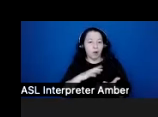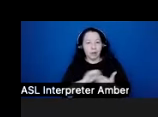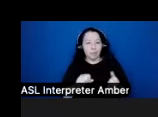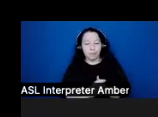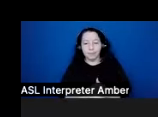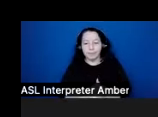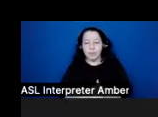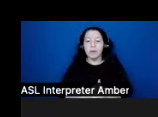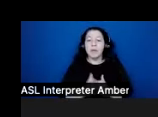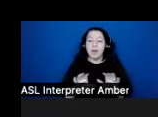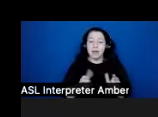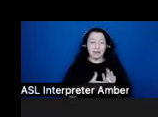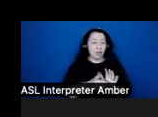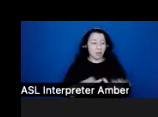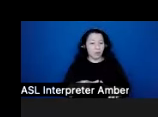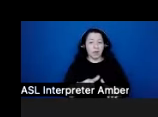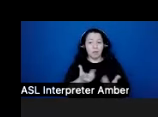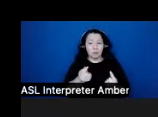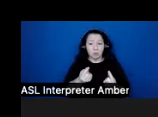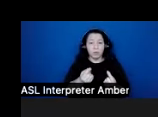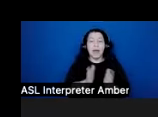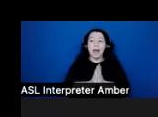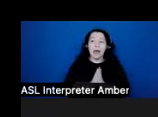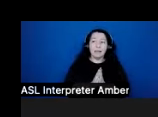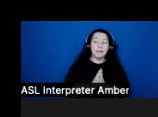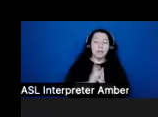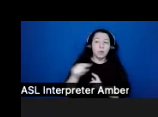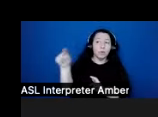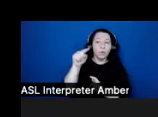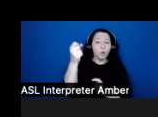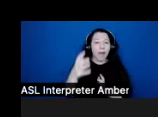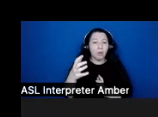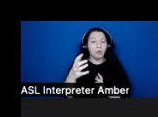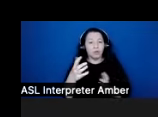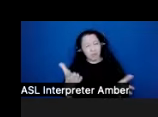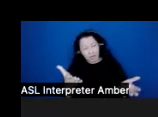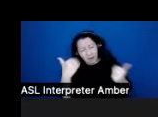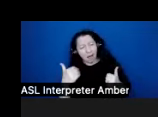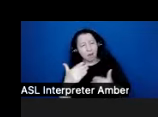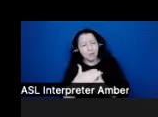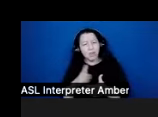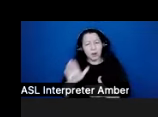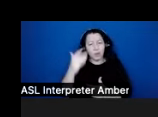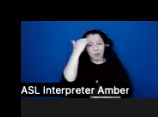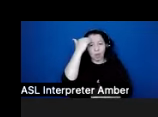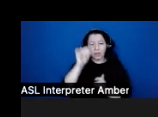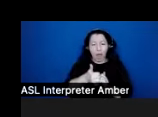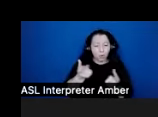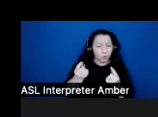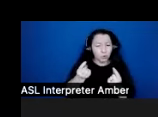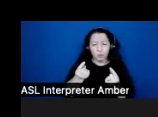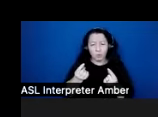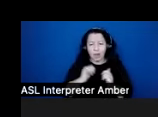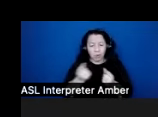knowledge keepers to come in and share knowledge about how to do or understand things, open up again those